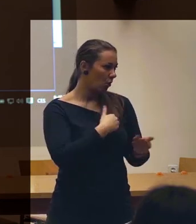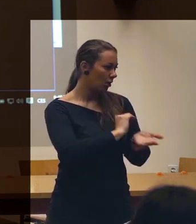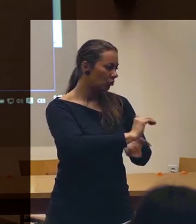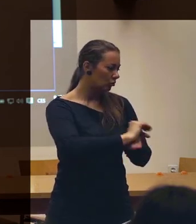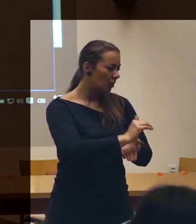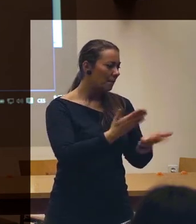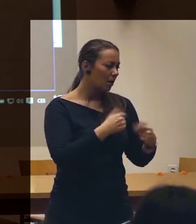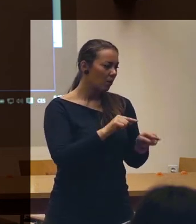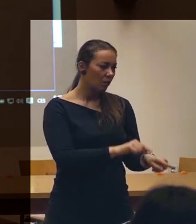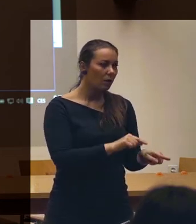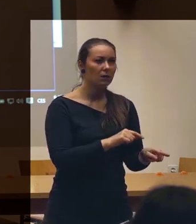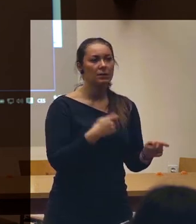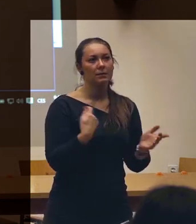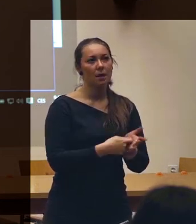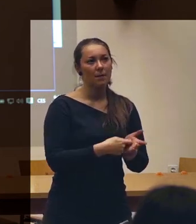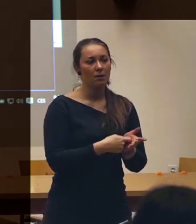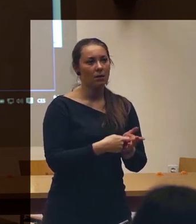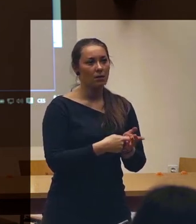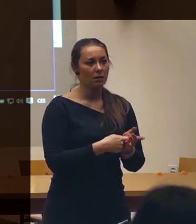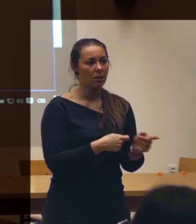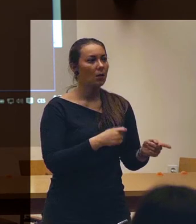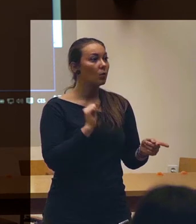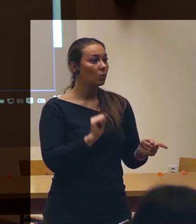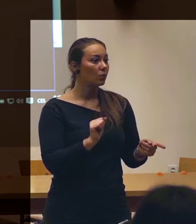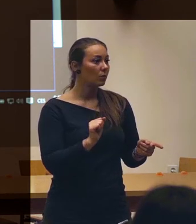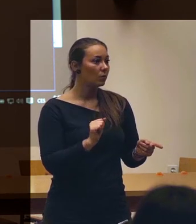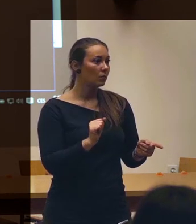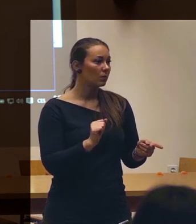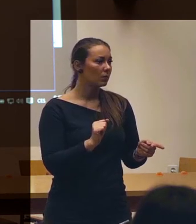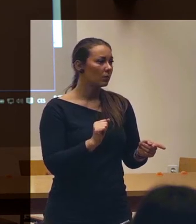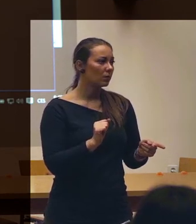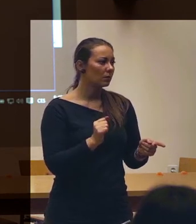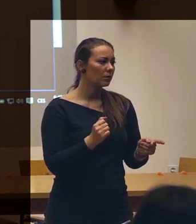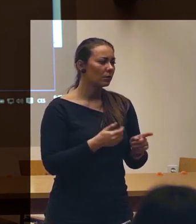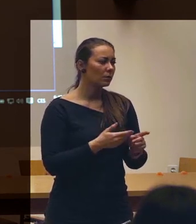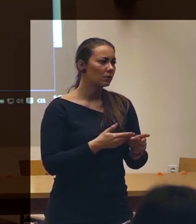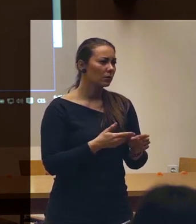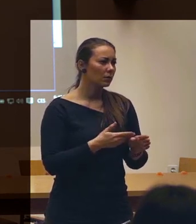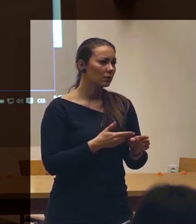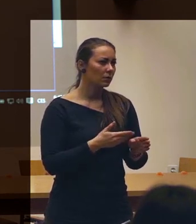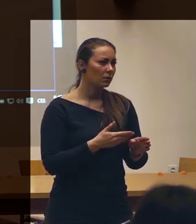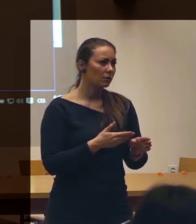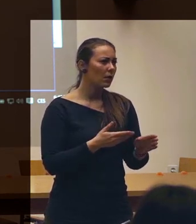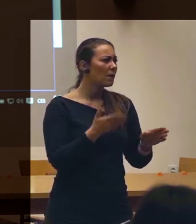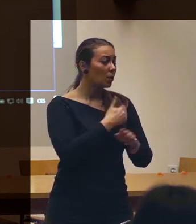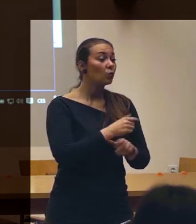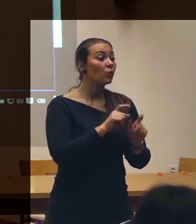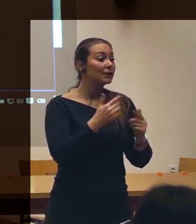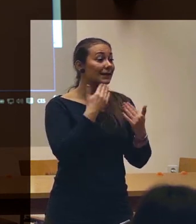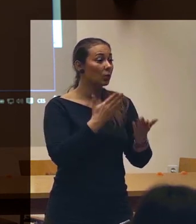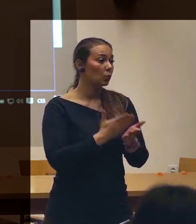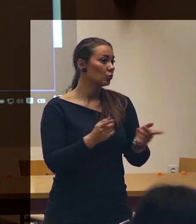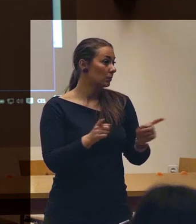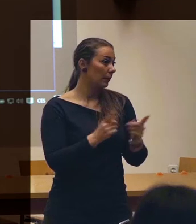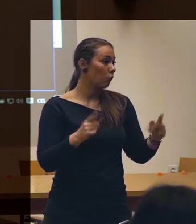So everyone already used that we have this like strange tours and these strange tactile models, but it